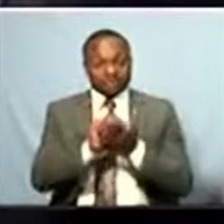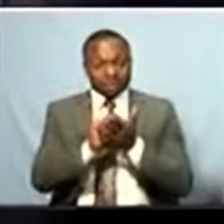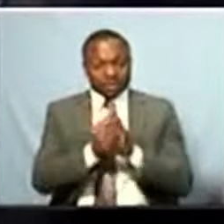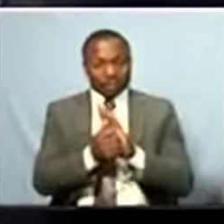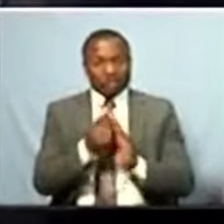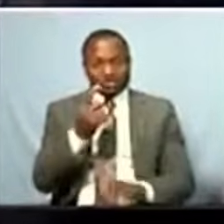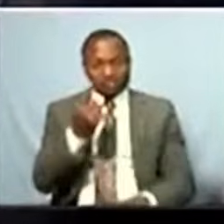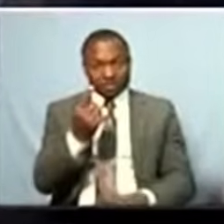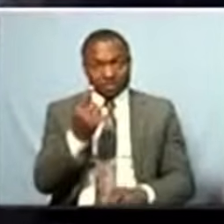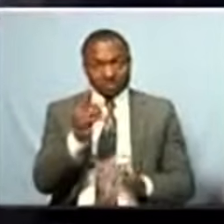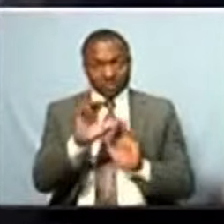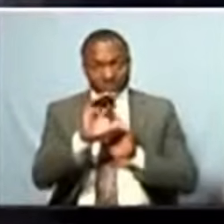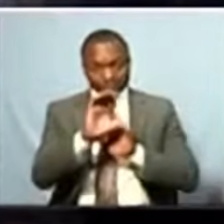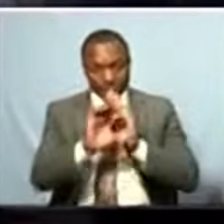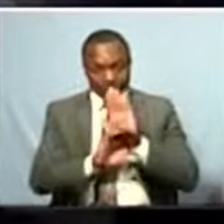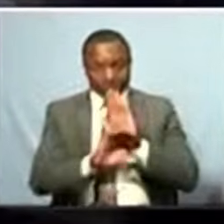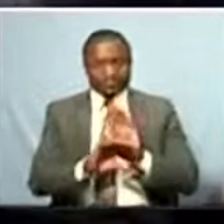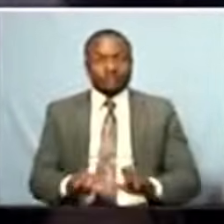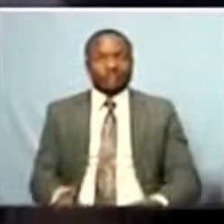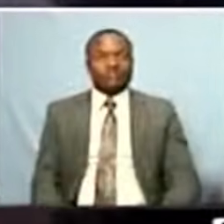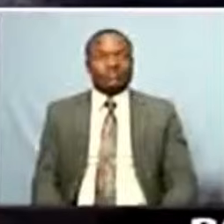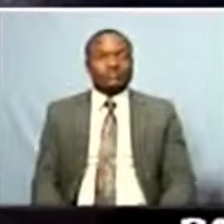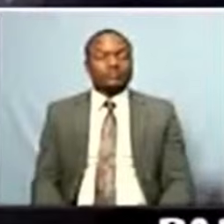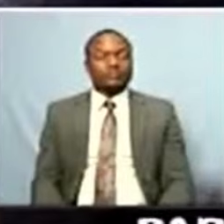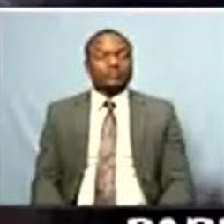of the Constitution,